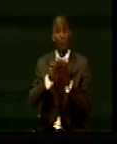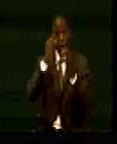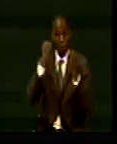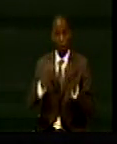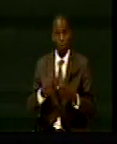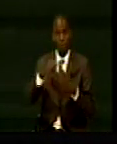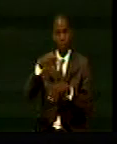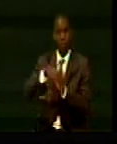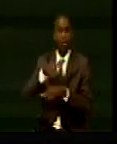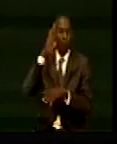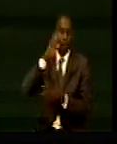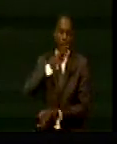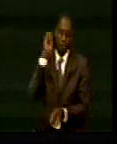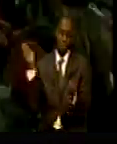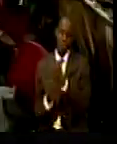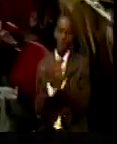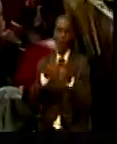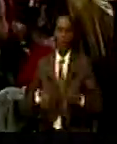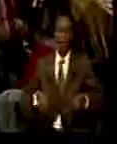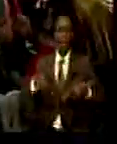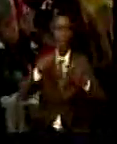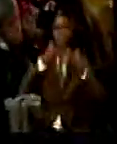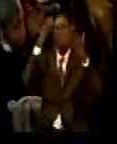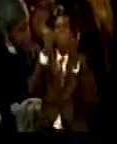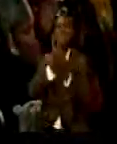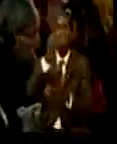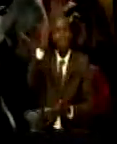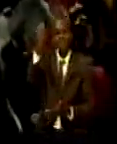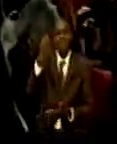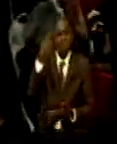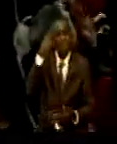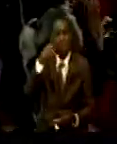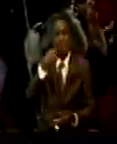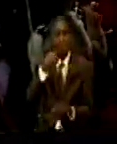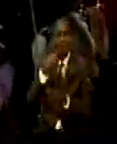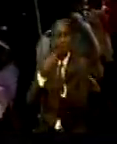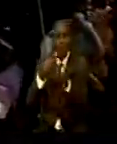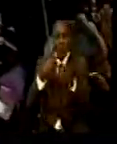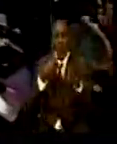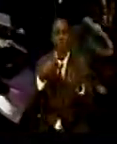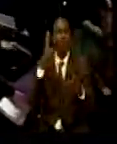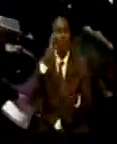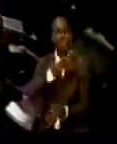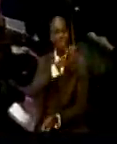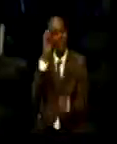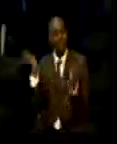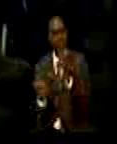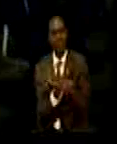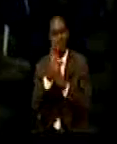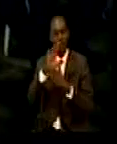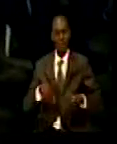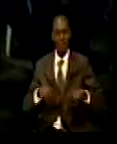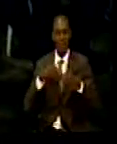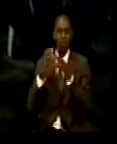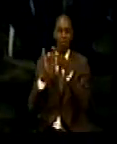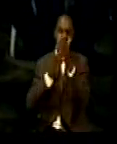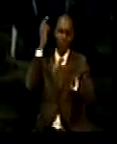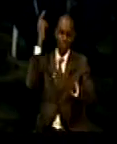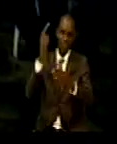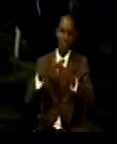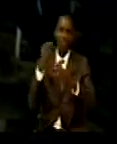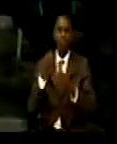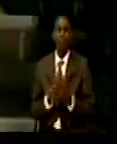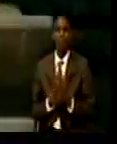life. What are you? It will change your situation in Jesus' name. It is